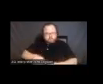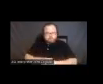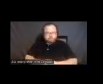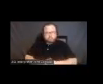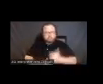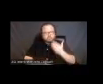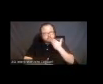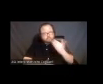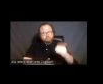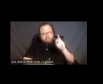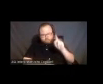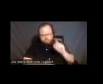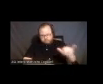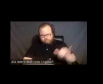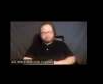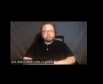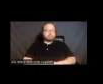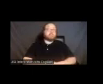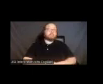Thank you, Daisy.